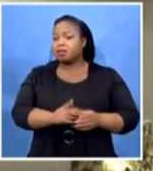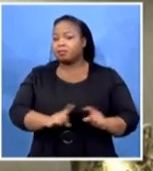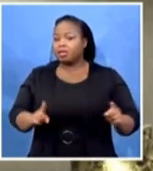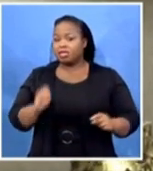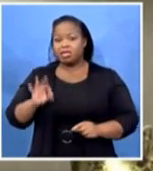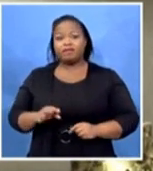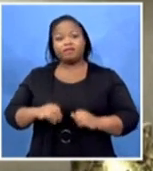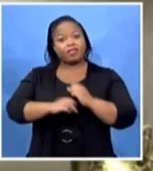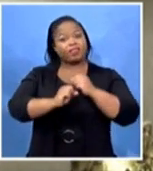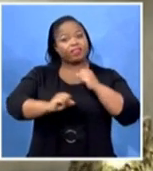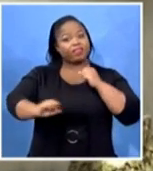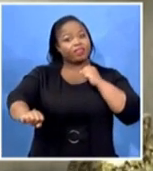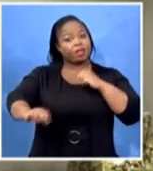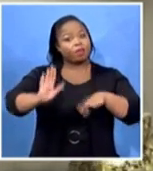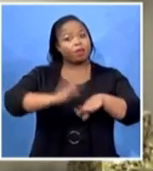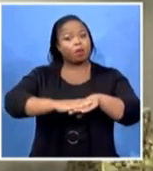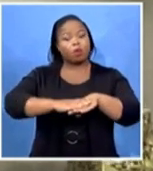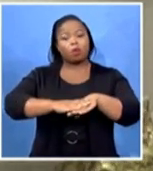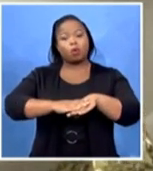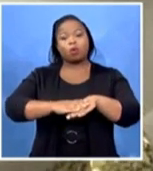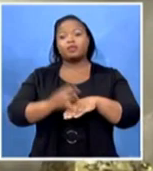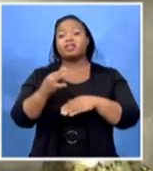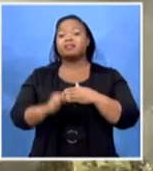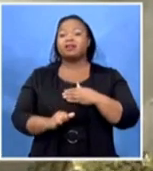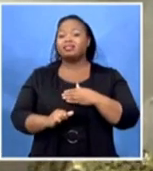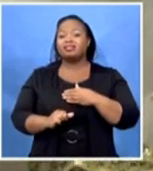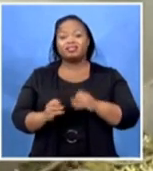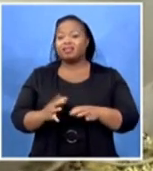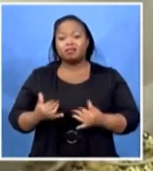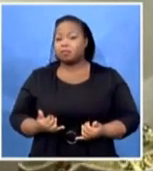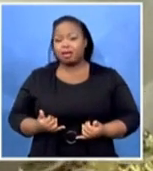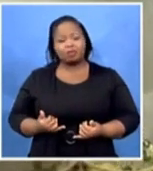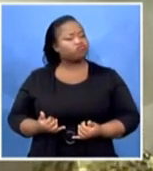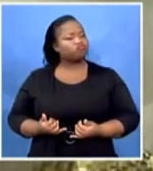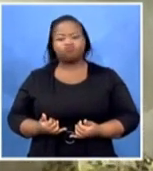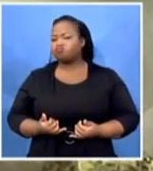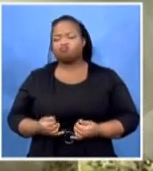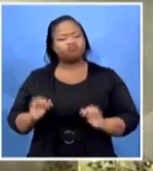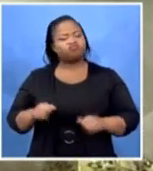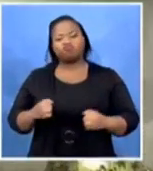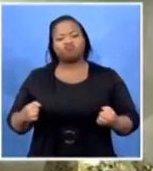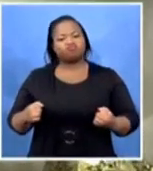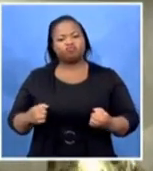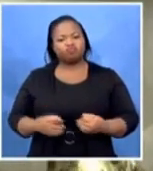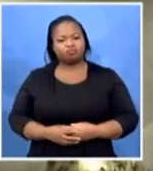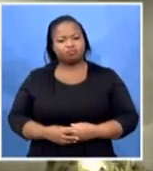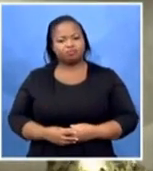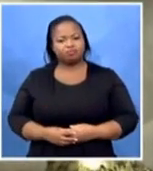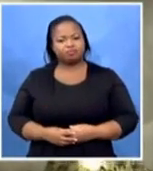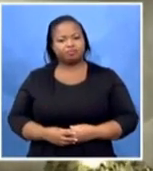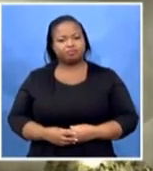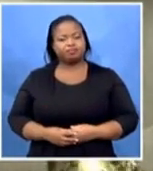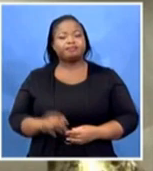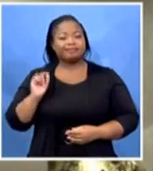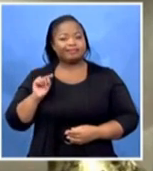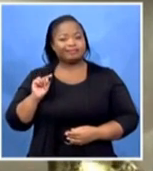than 3 months from now, we will be in a very dire situation. That is the problem that we